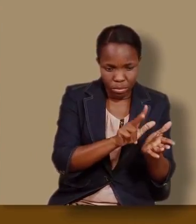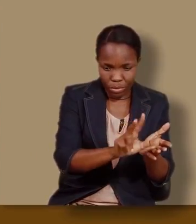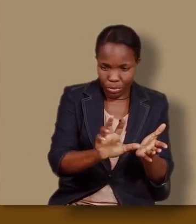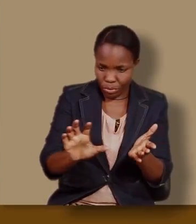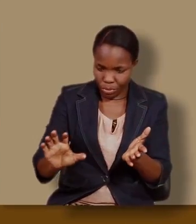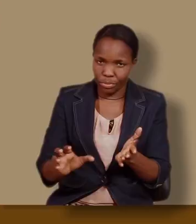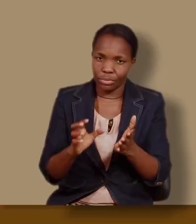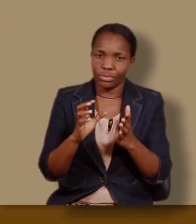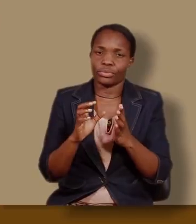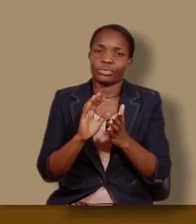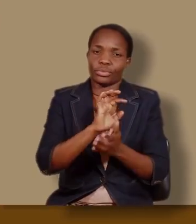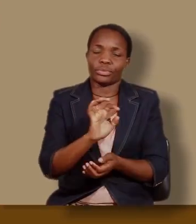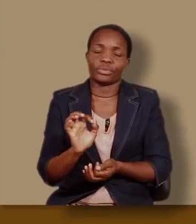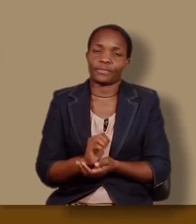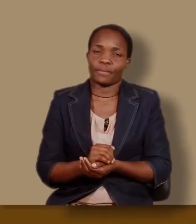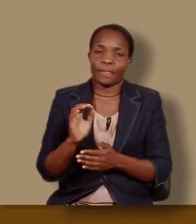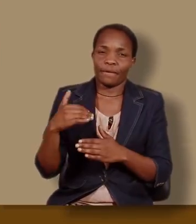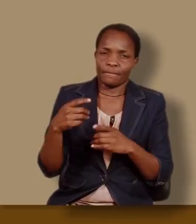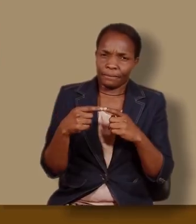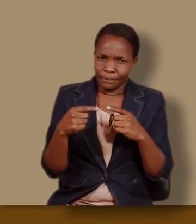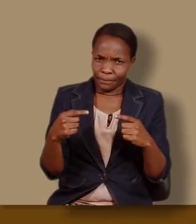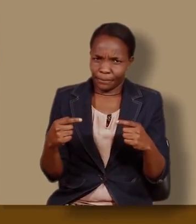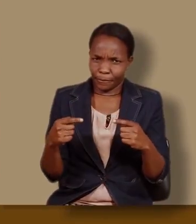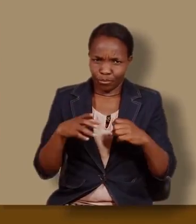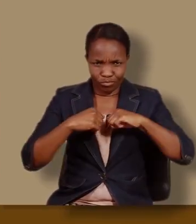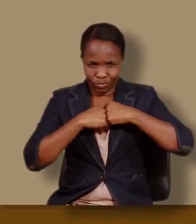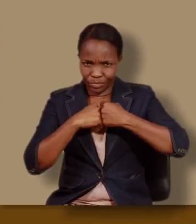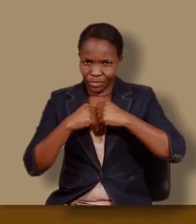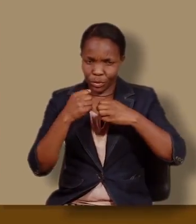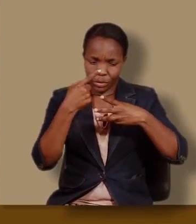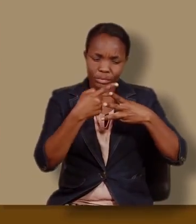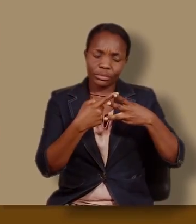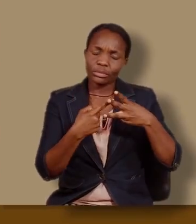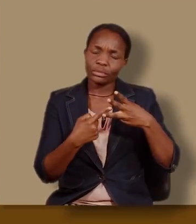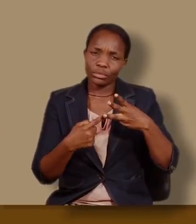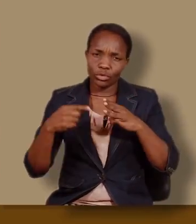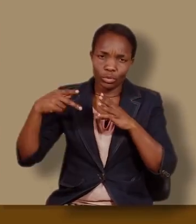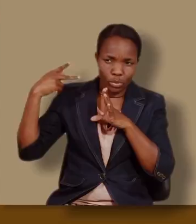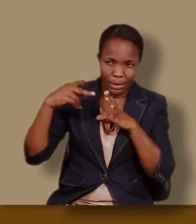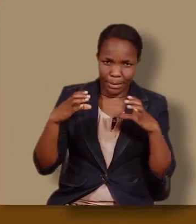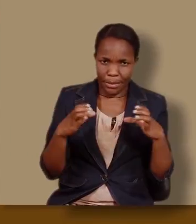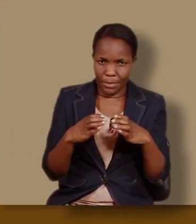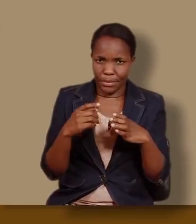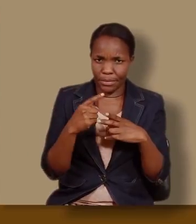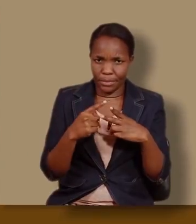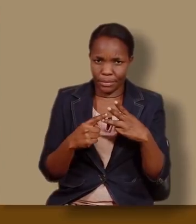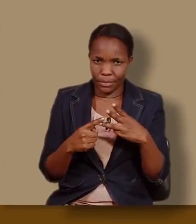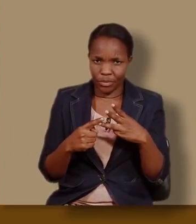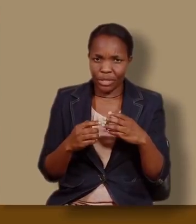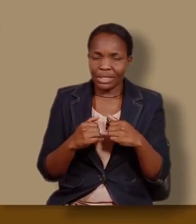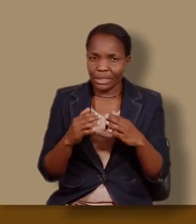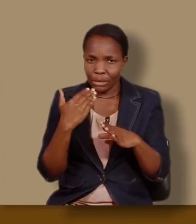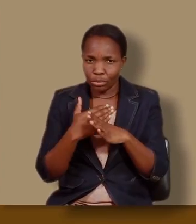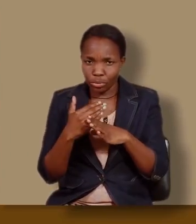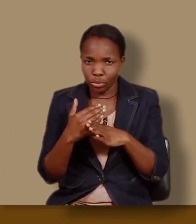was eventually challenged by mainly 3 indigenous black South African movements that began mobilizing: the ANC,